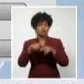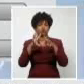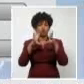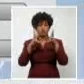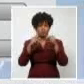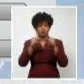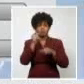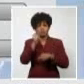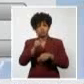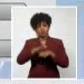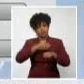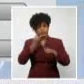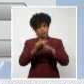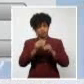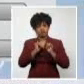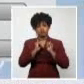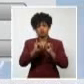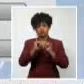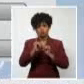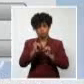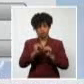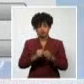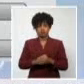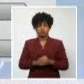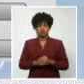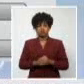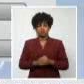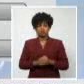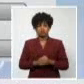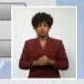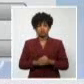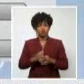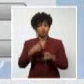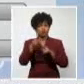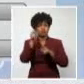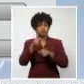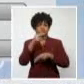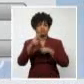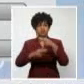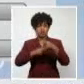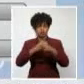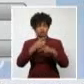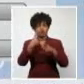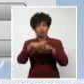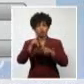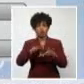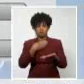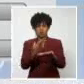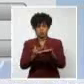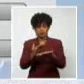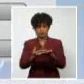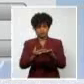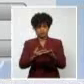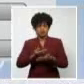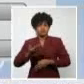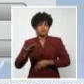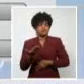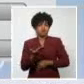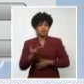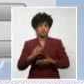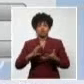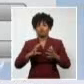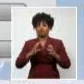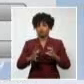especially say this because there are all the people who have undergone rapid tests,